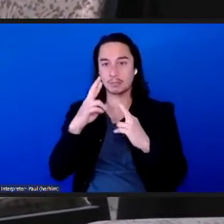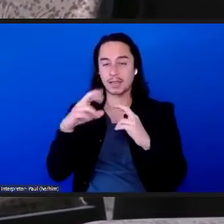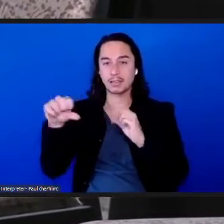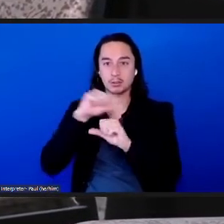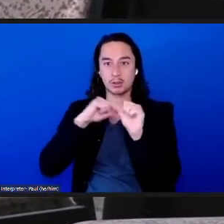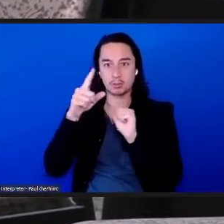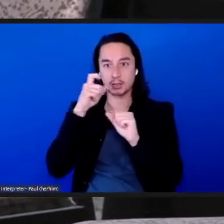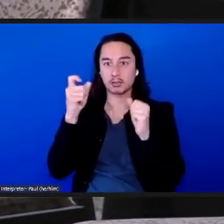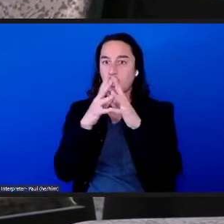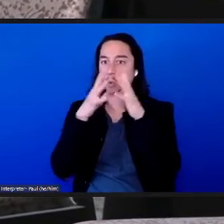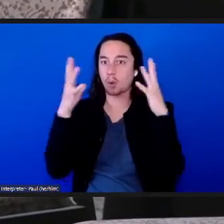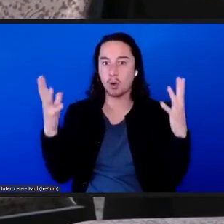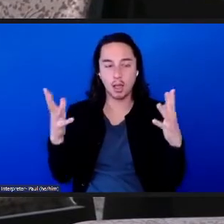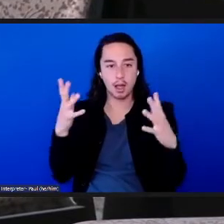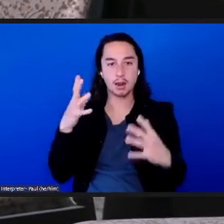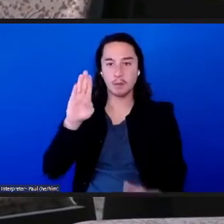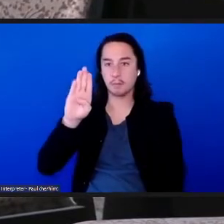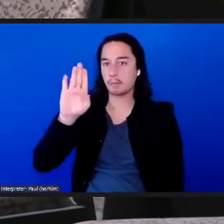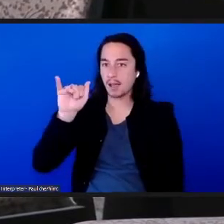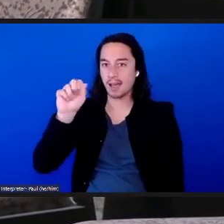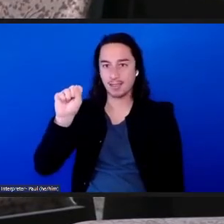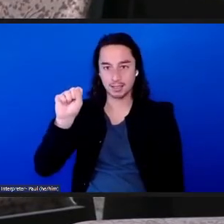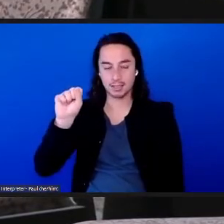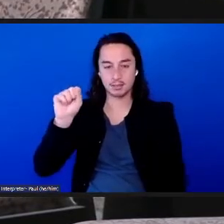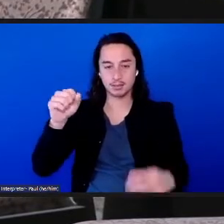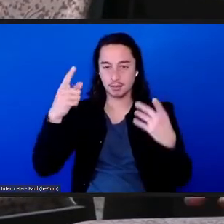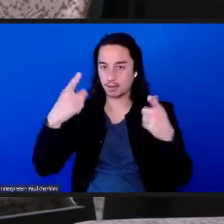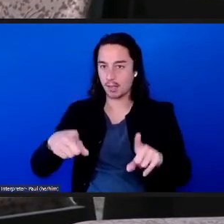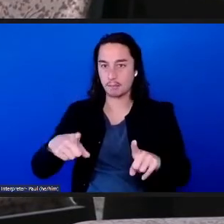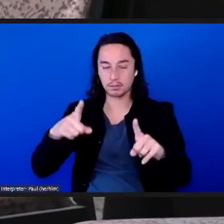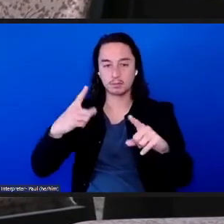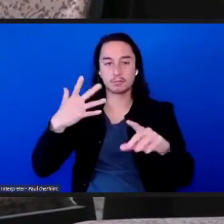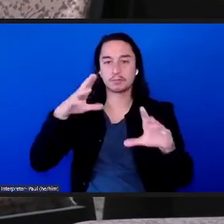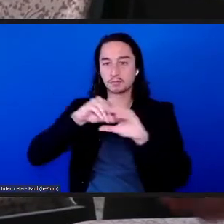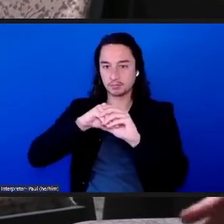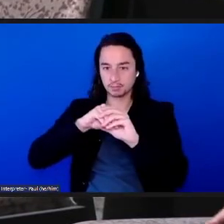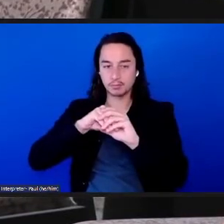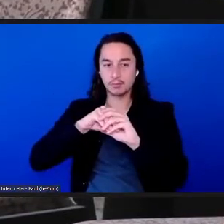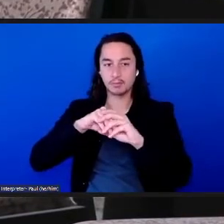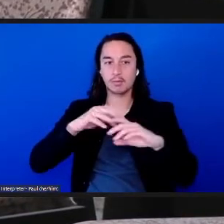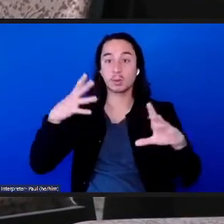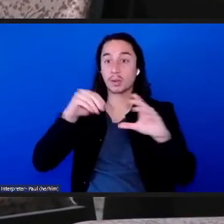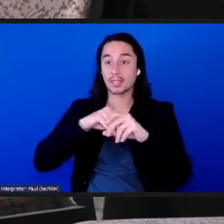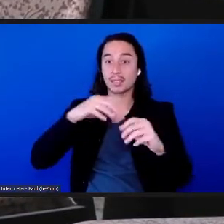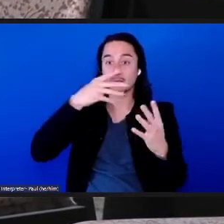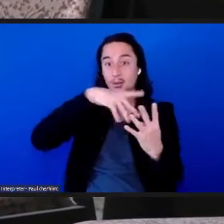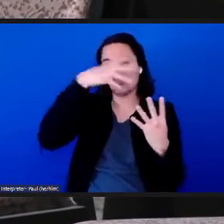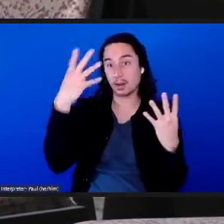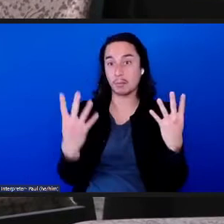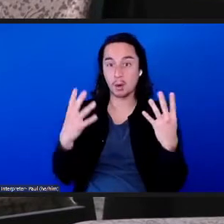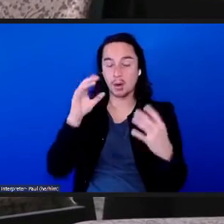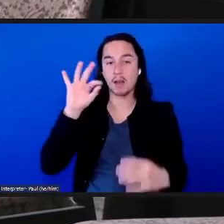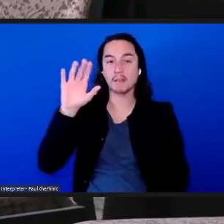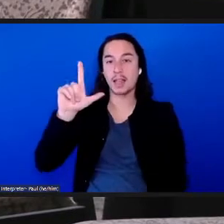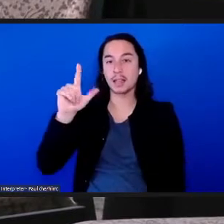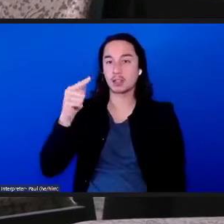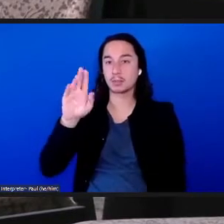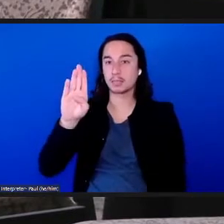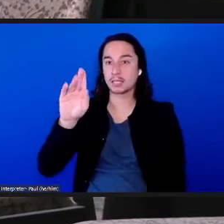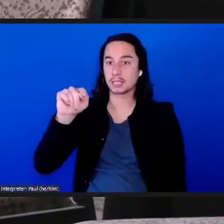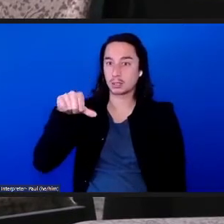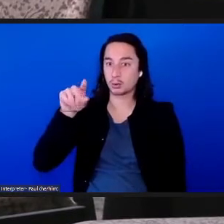of bias that goes on within the rainbow of LGBTQIA+.